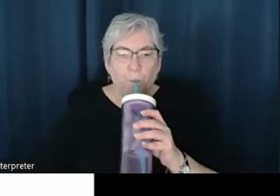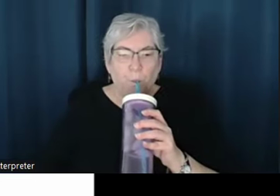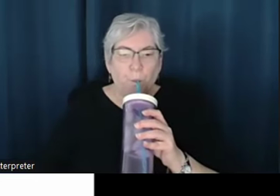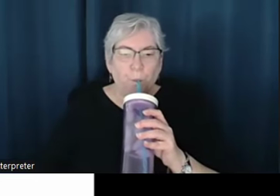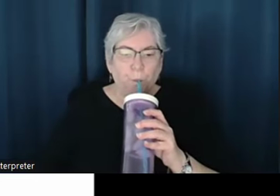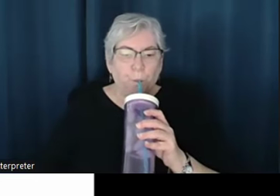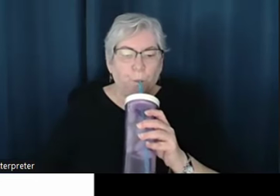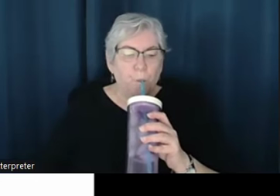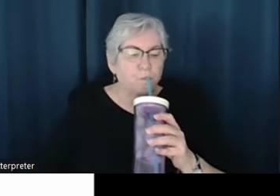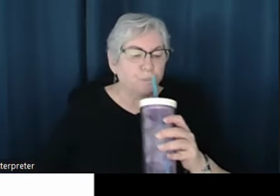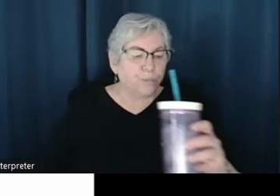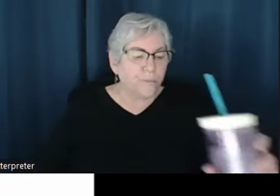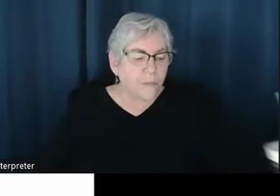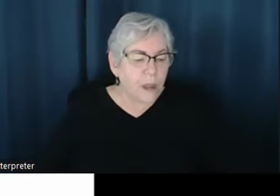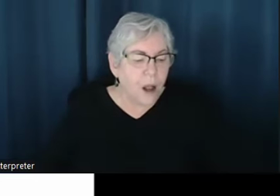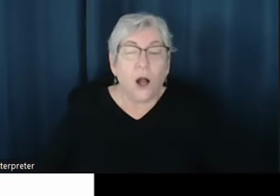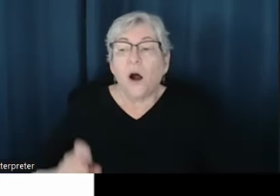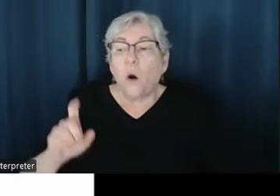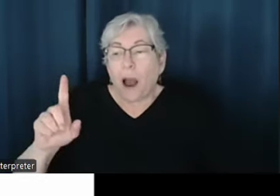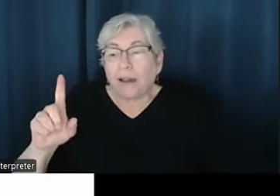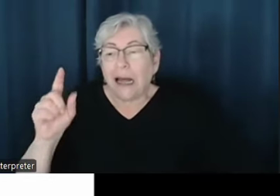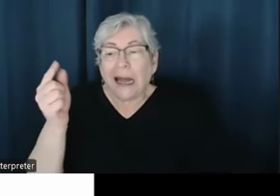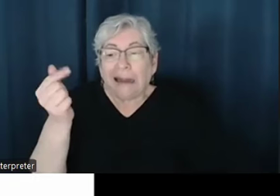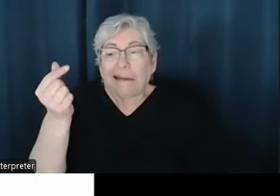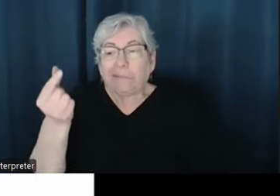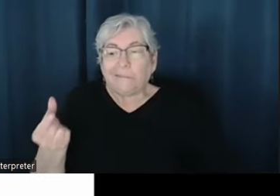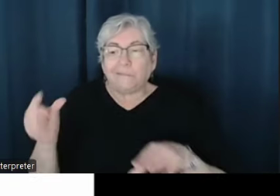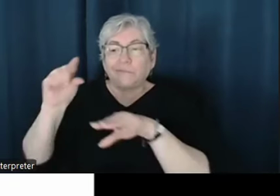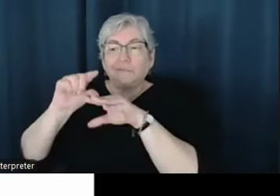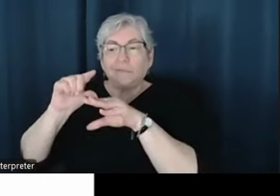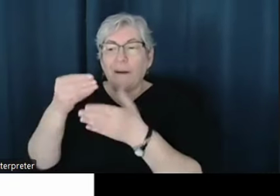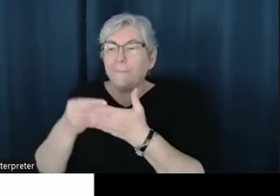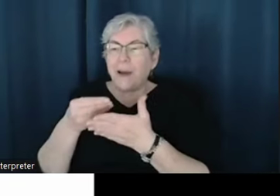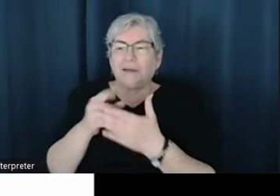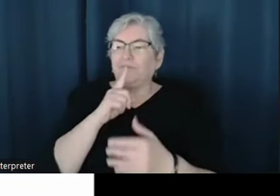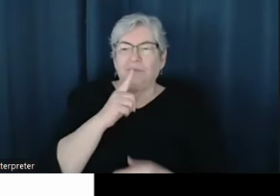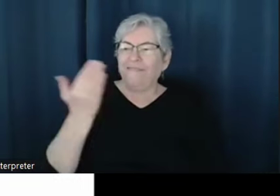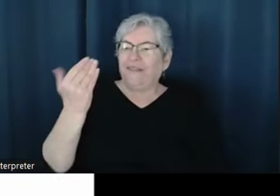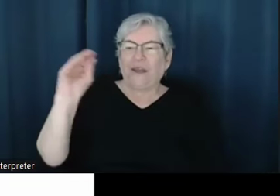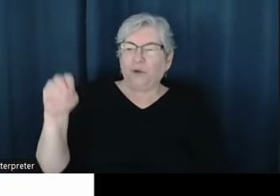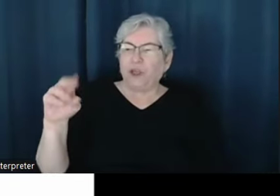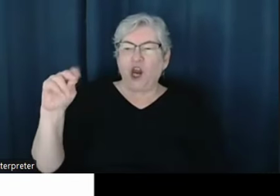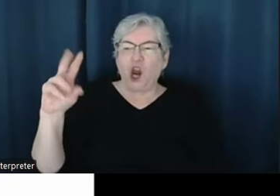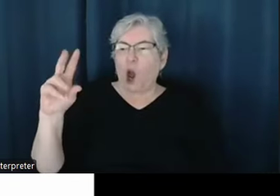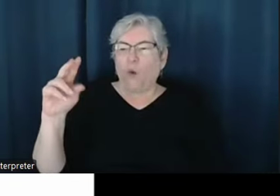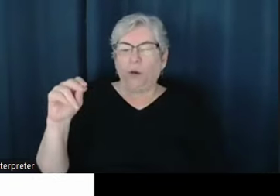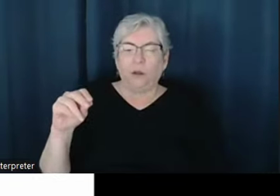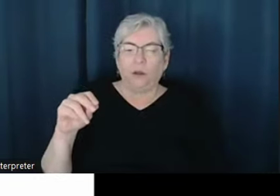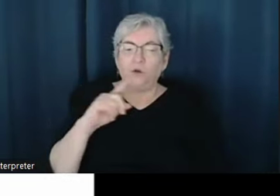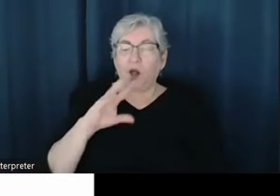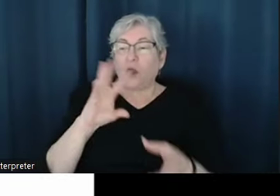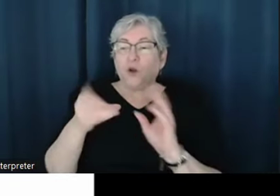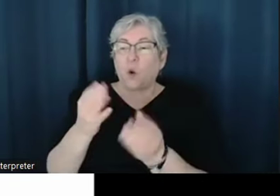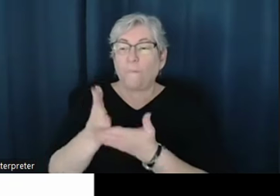They did not get any. Well, they may have gotten a little bit of more money, but it wasn't. They didn't get 15%. So that's the total